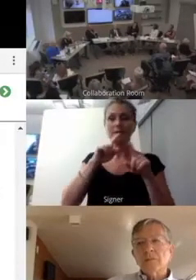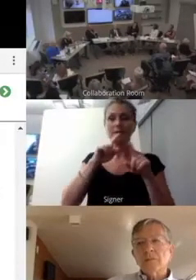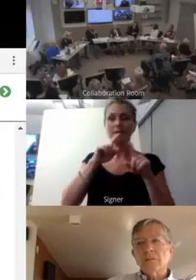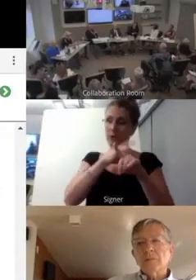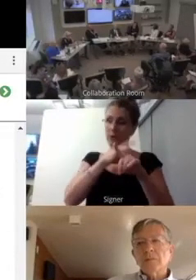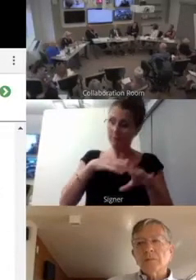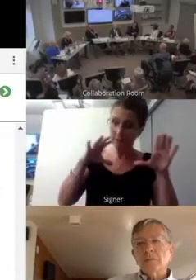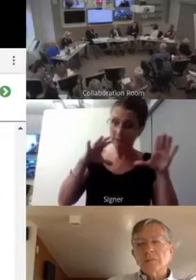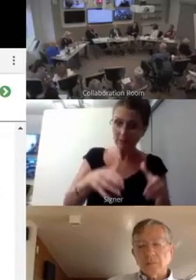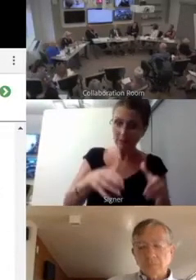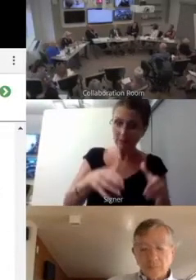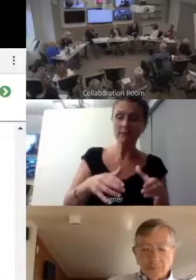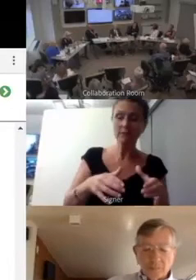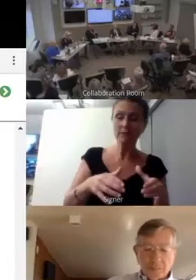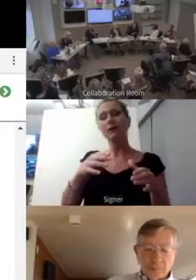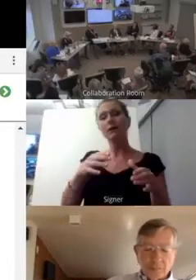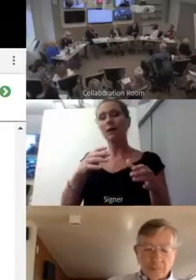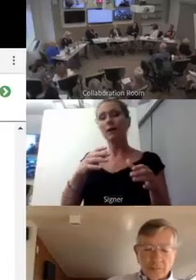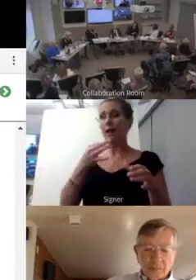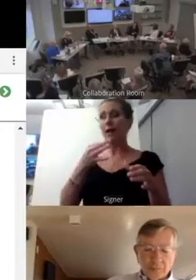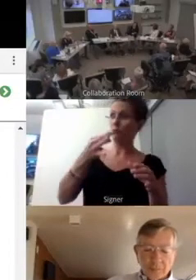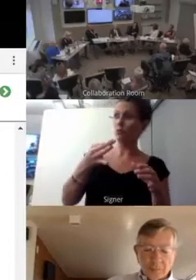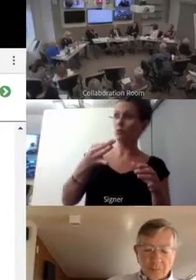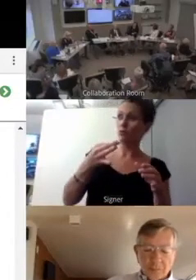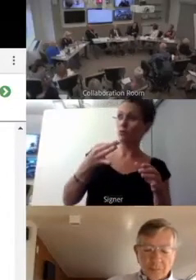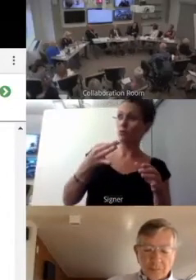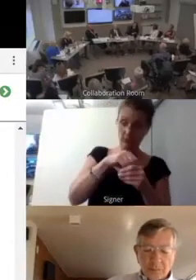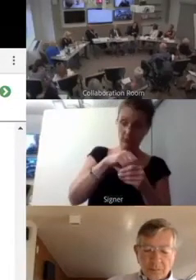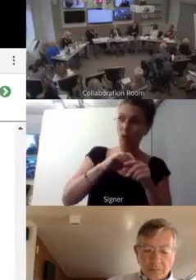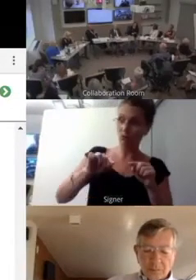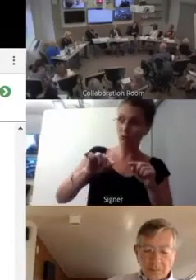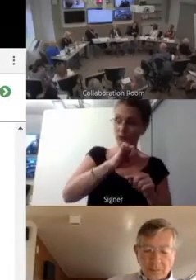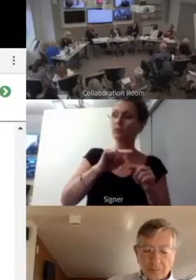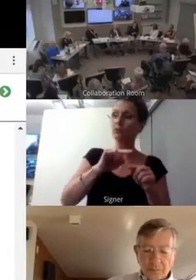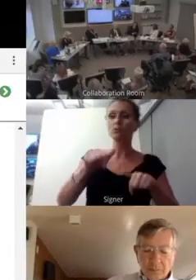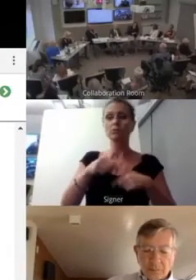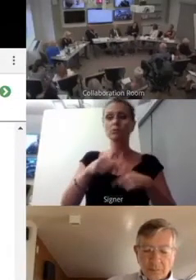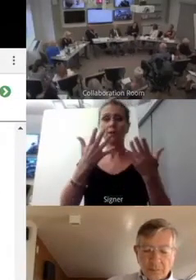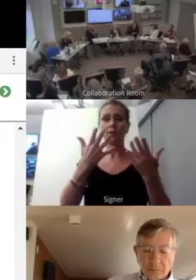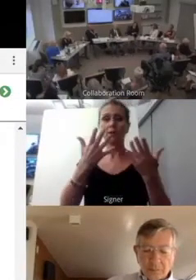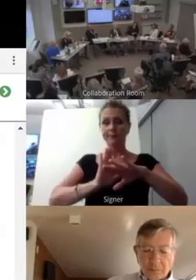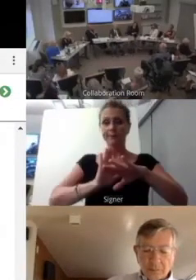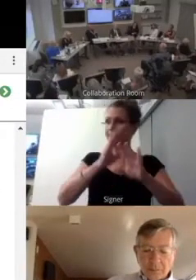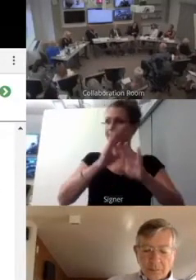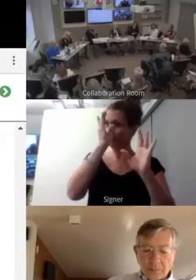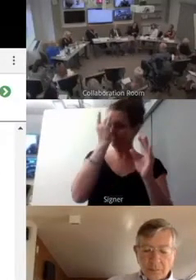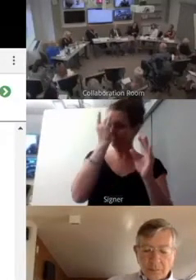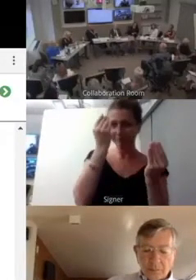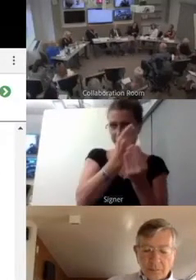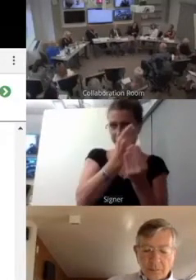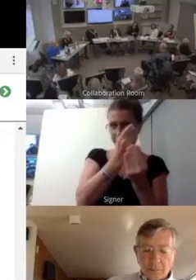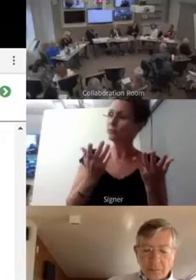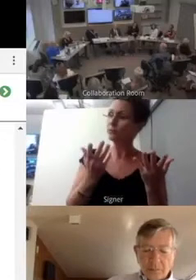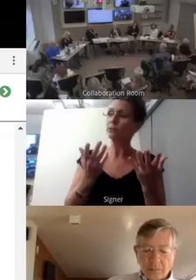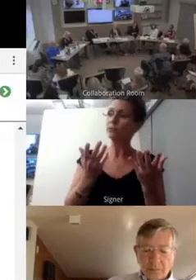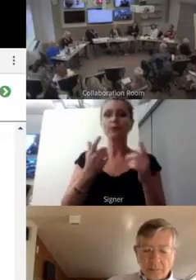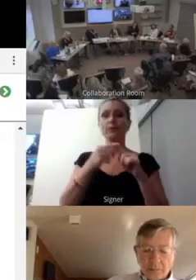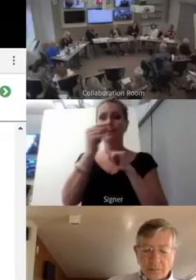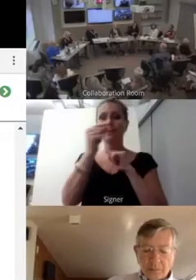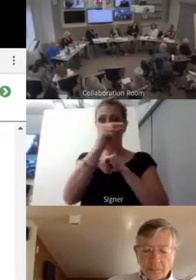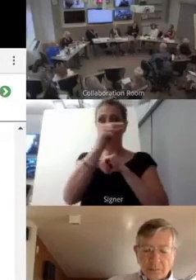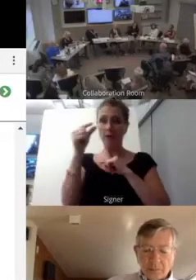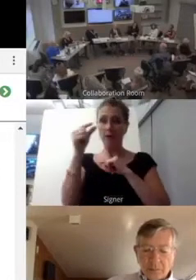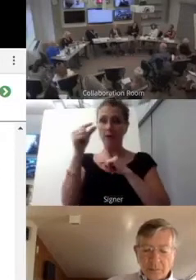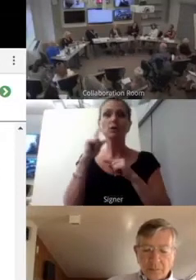experts, representatives of government ministries, of the commission, of the industries involved, and people